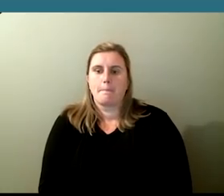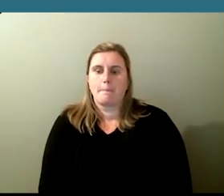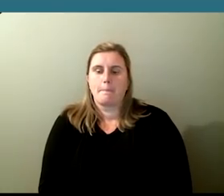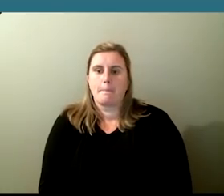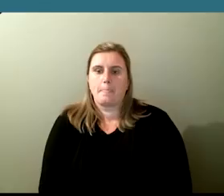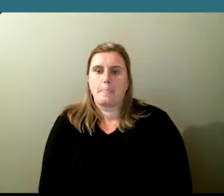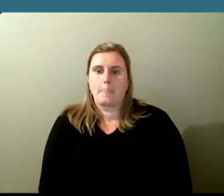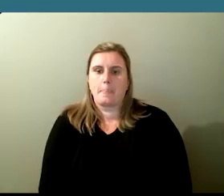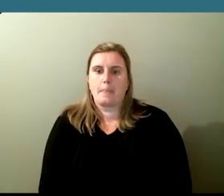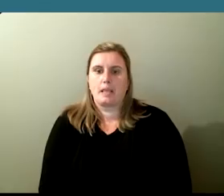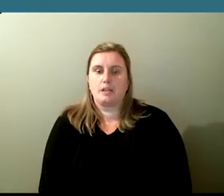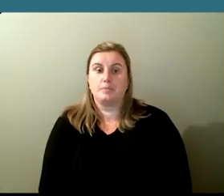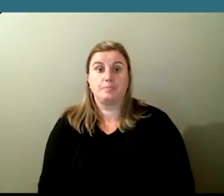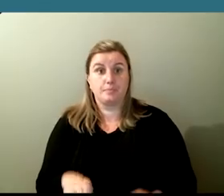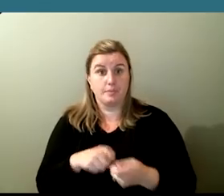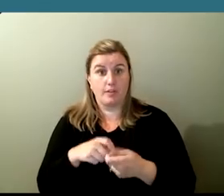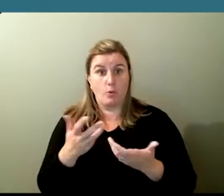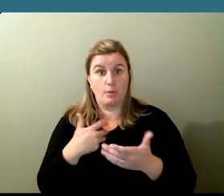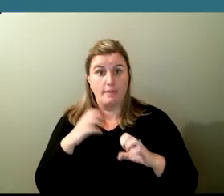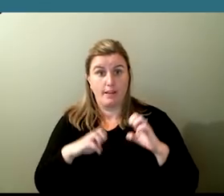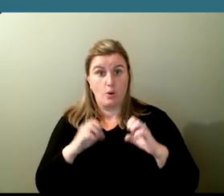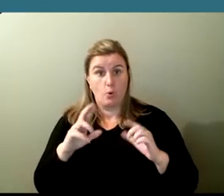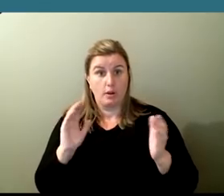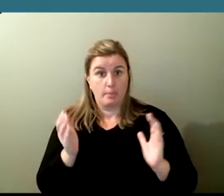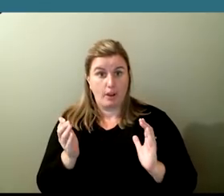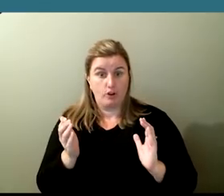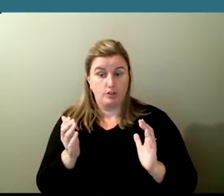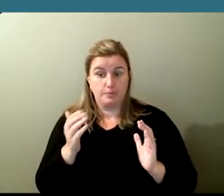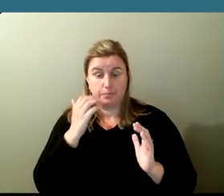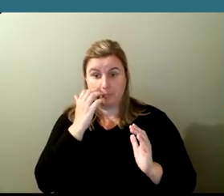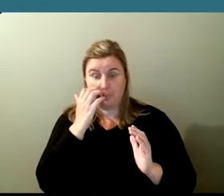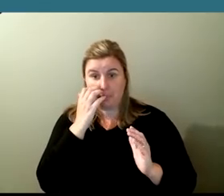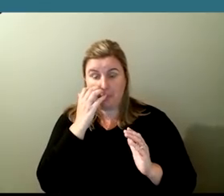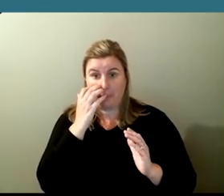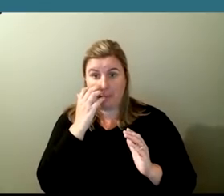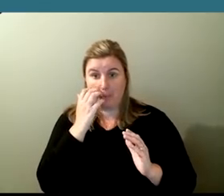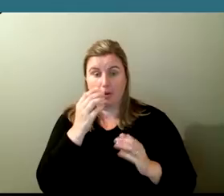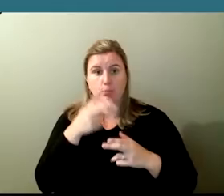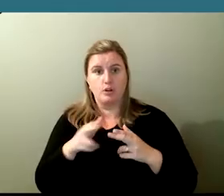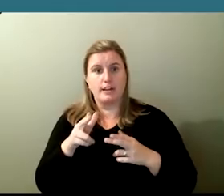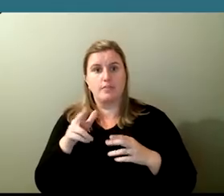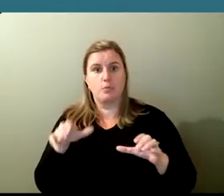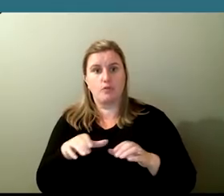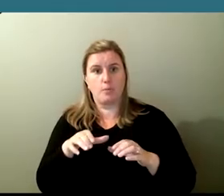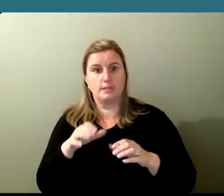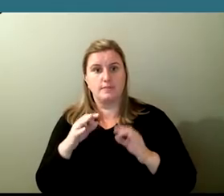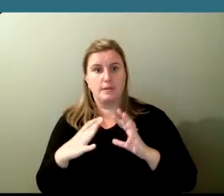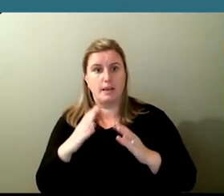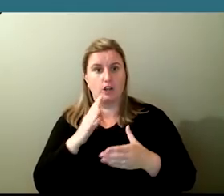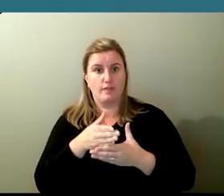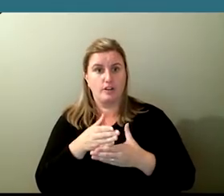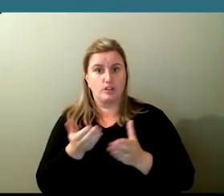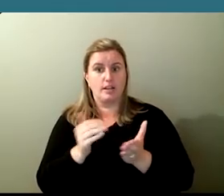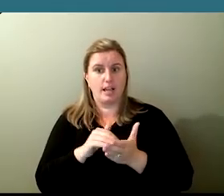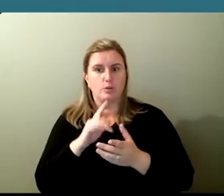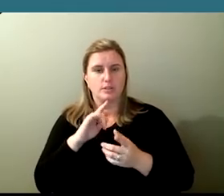So specifically what we evaluated or what we compared was a brief performance feedback intervention again, which was